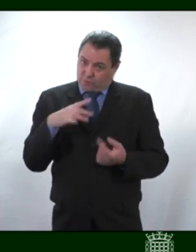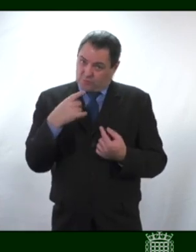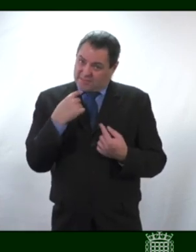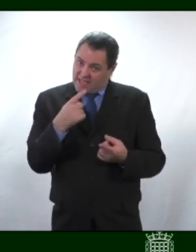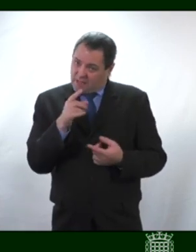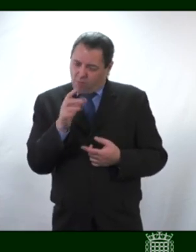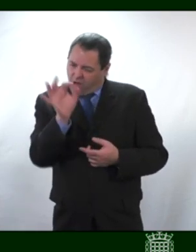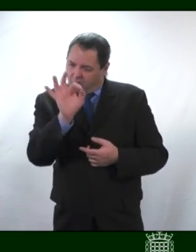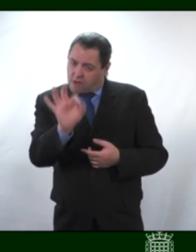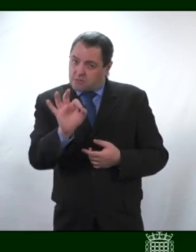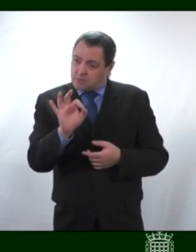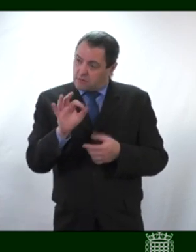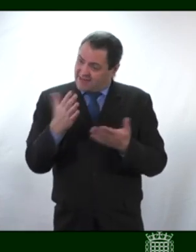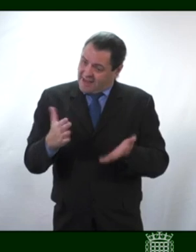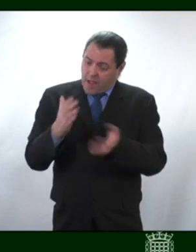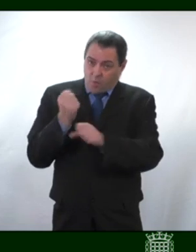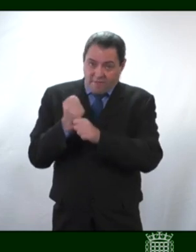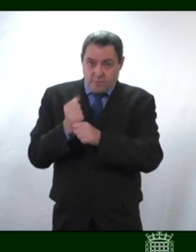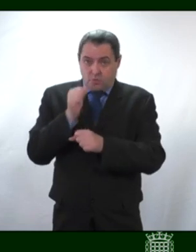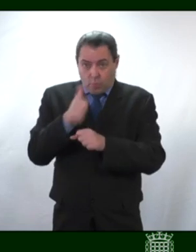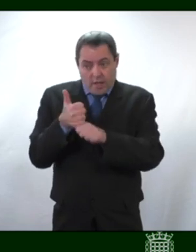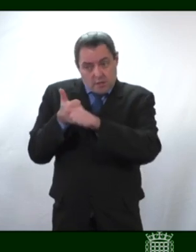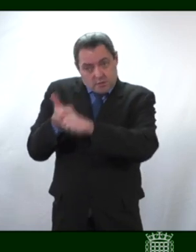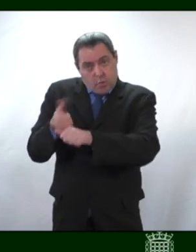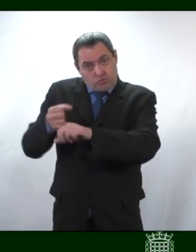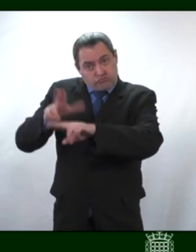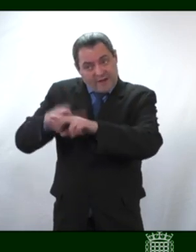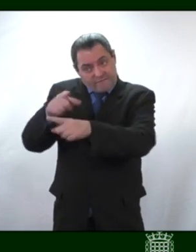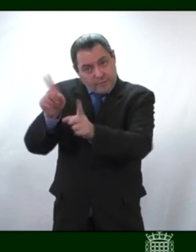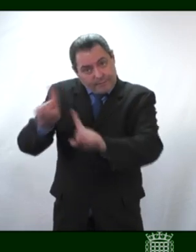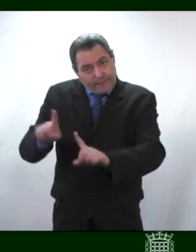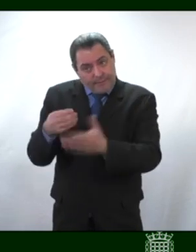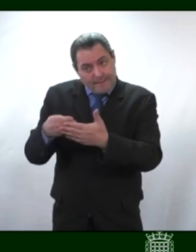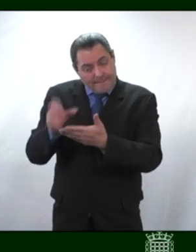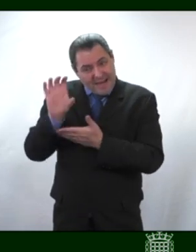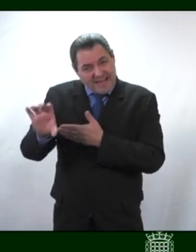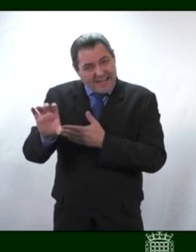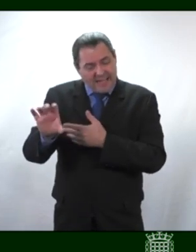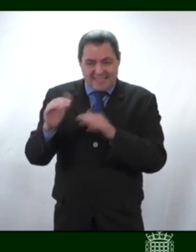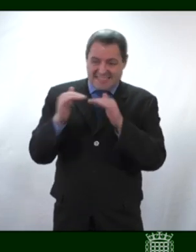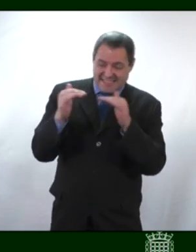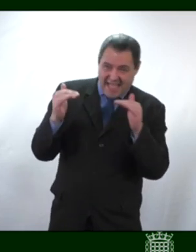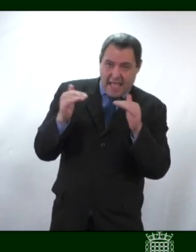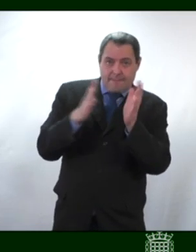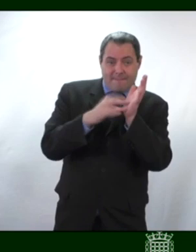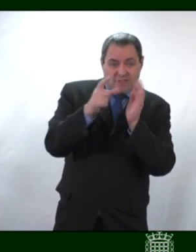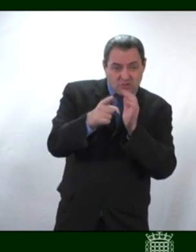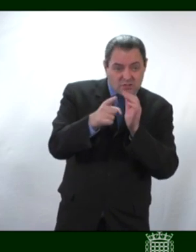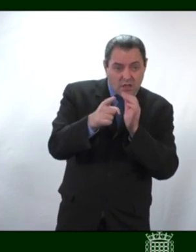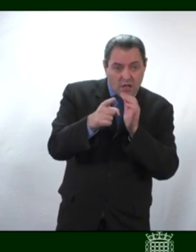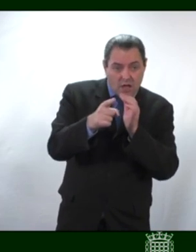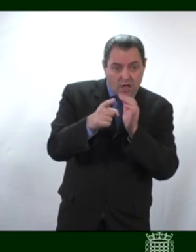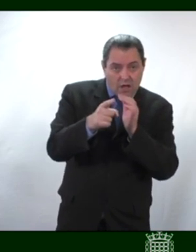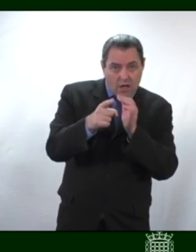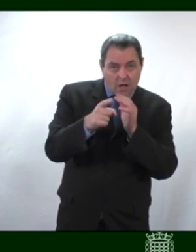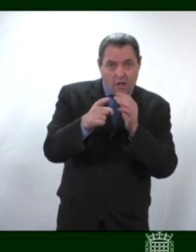government try to play poker with the people of Bradford and their financial support like it did with Manchester before putting it into the highest